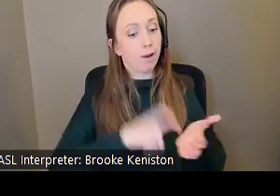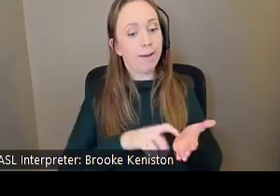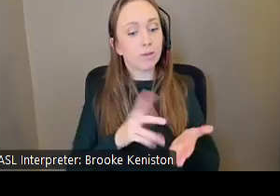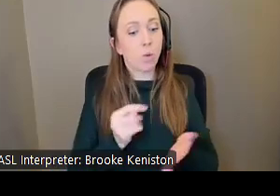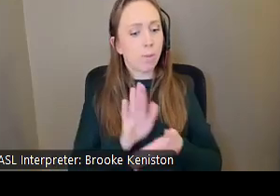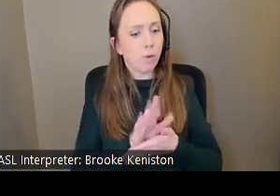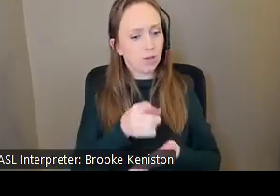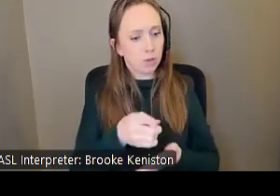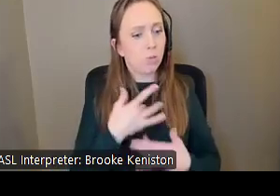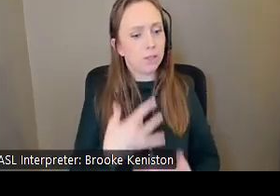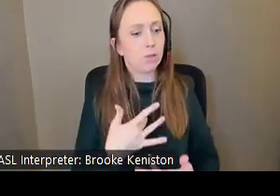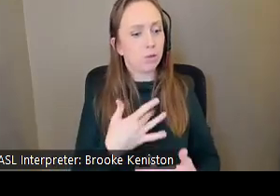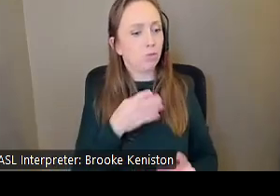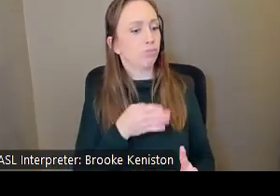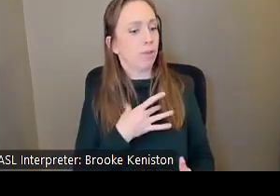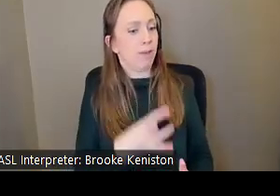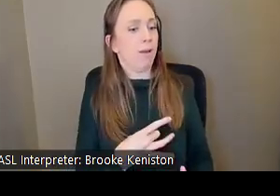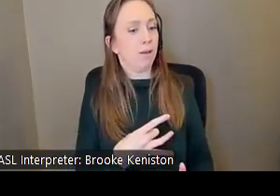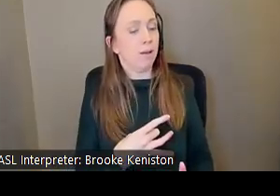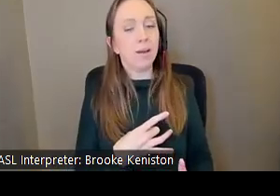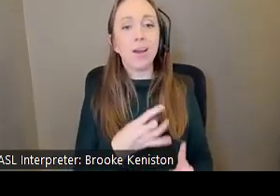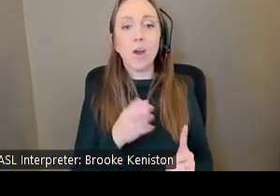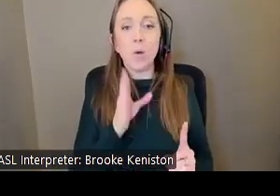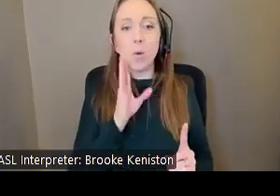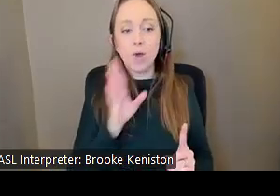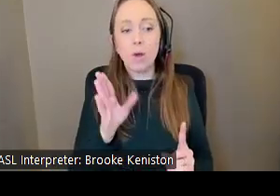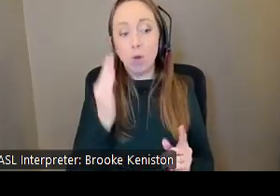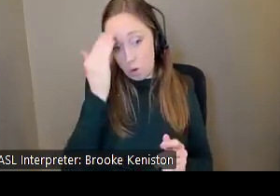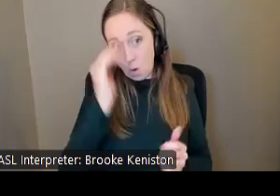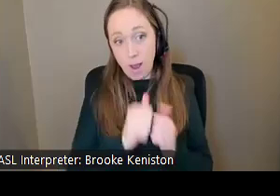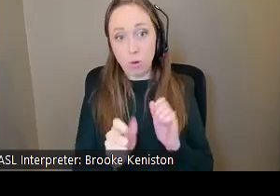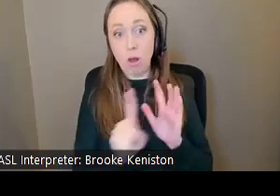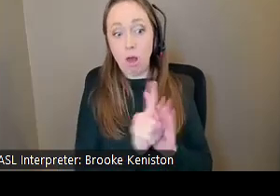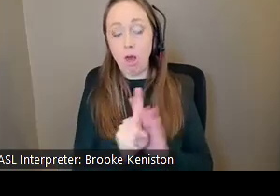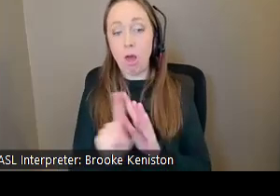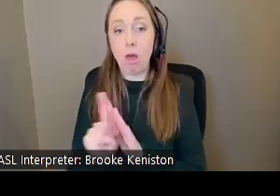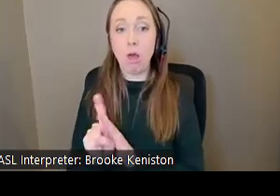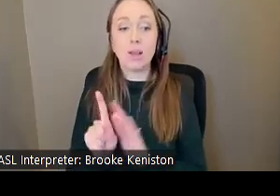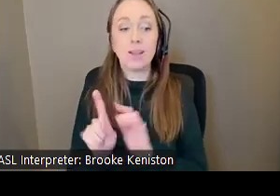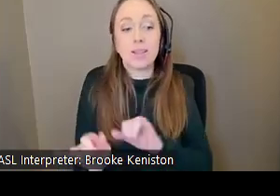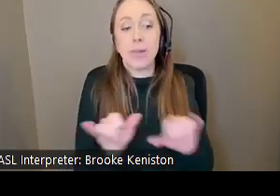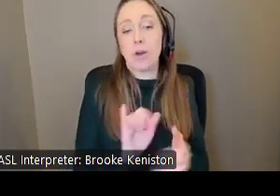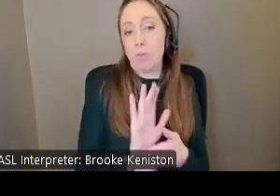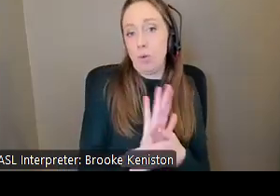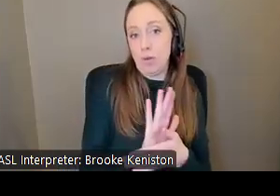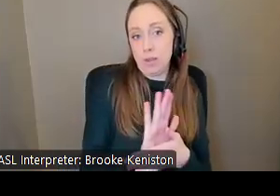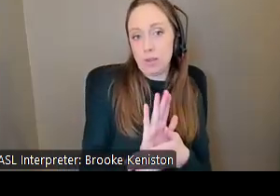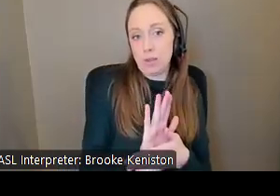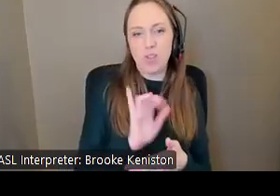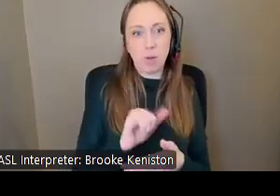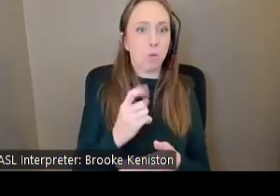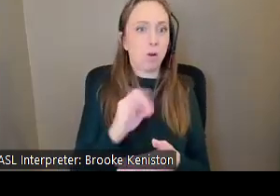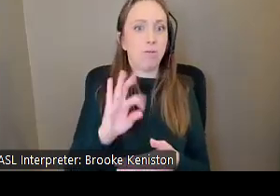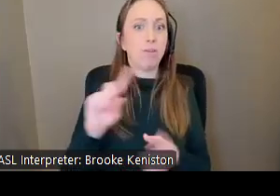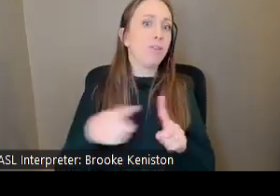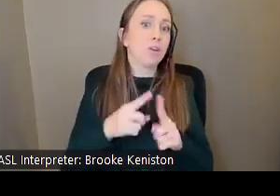were a subscriber back then, you discovered new films on their behalf because of that. And then at the same